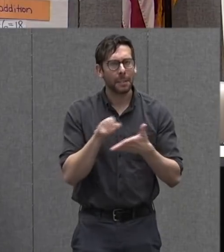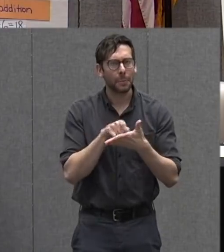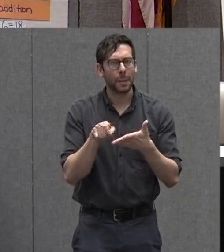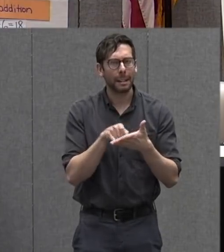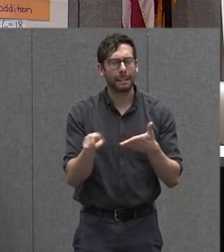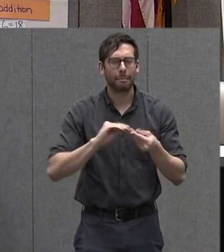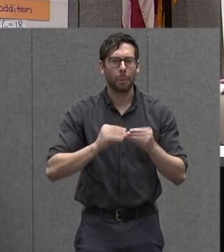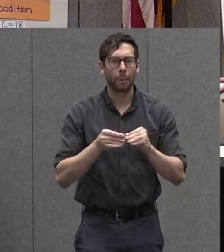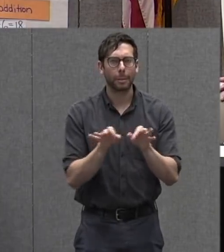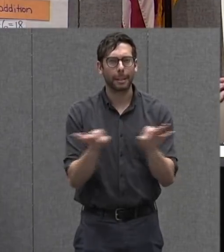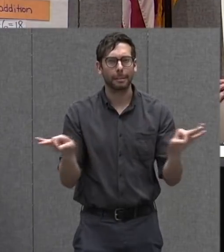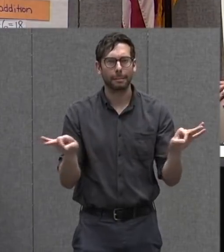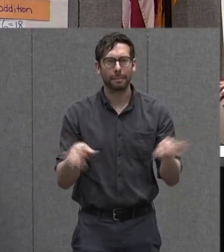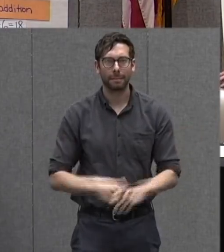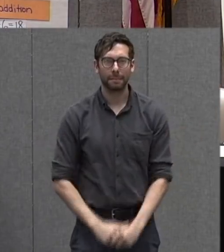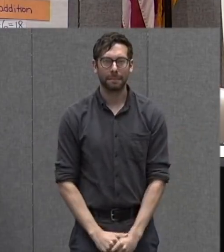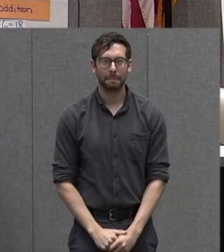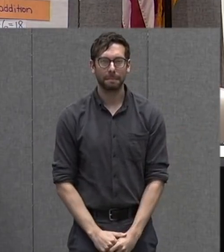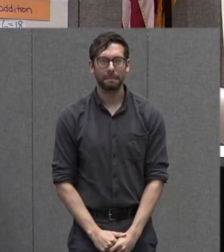try.